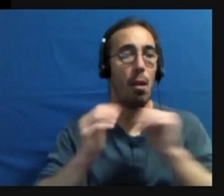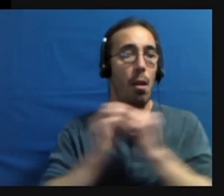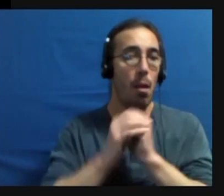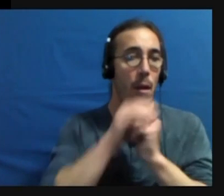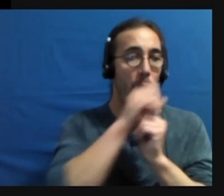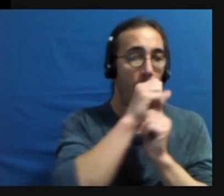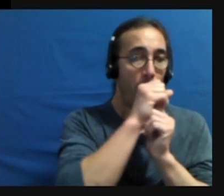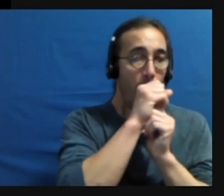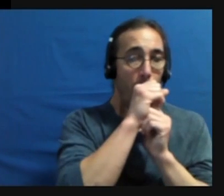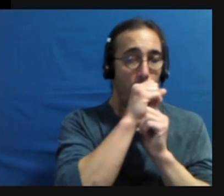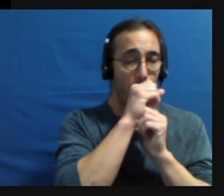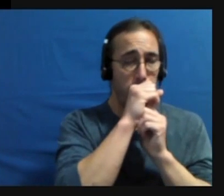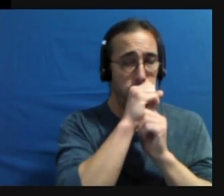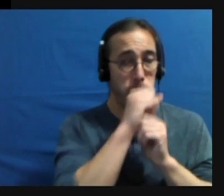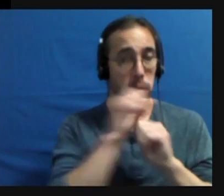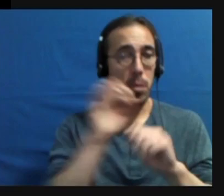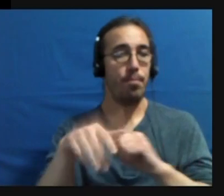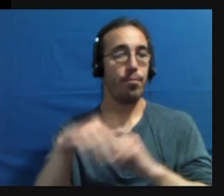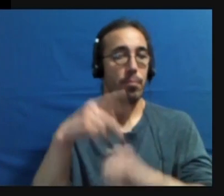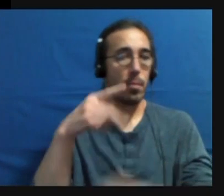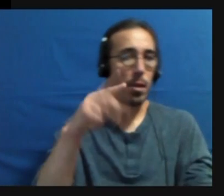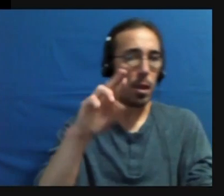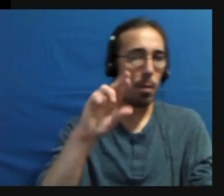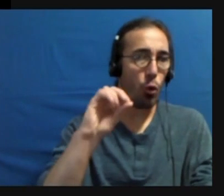Proprioceptive system is